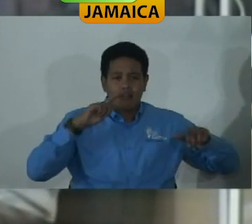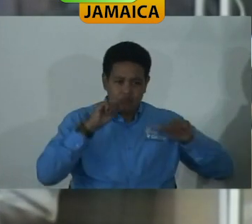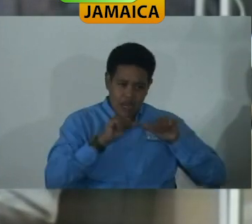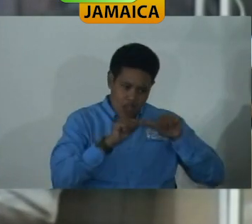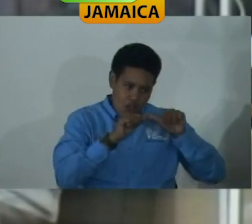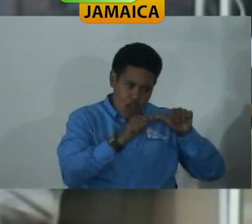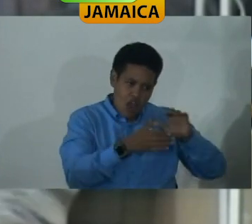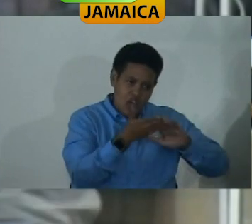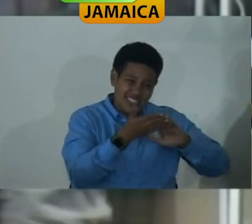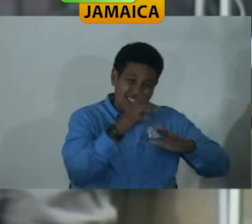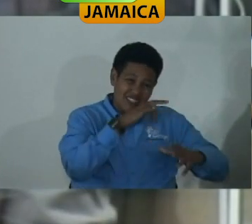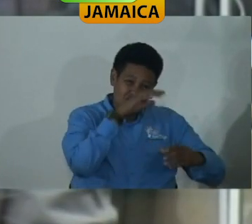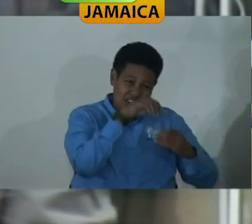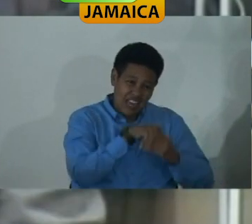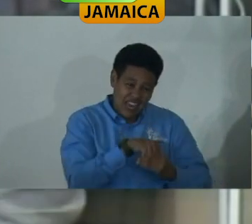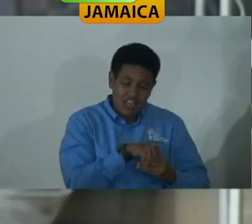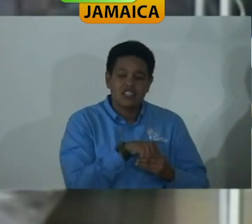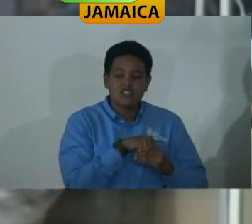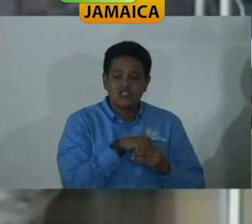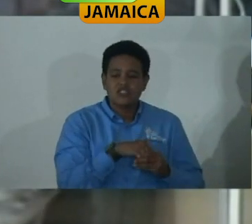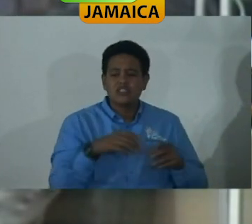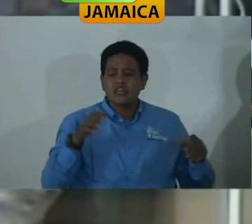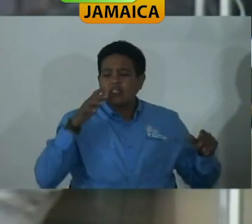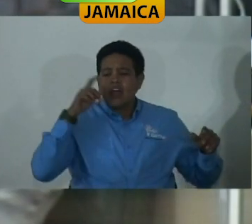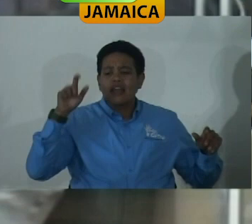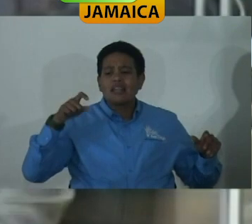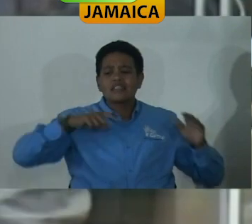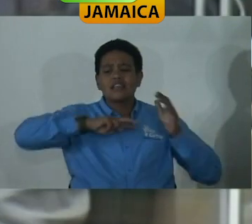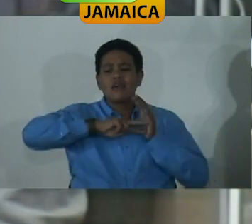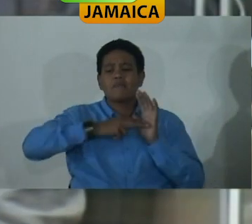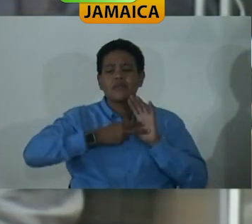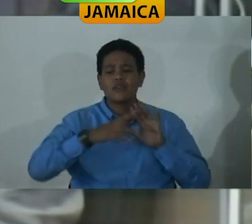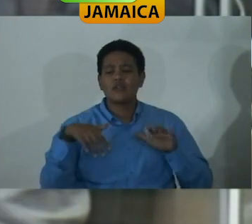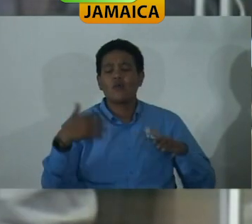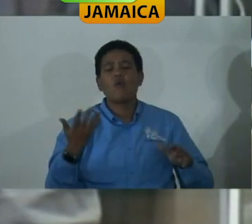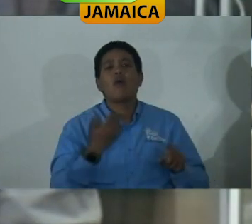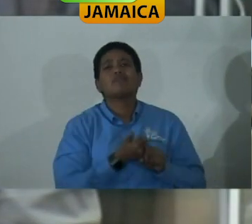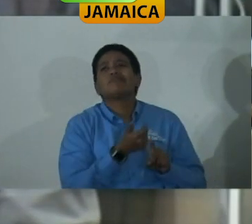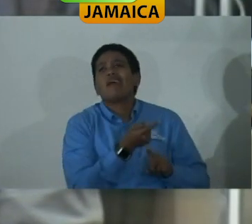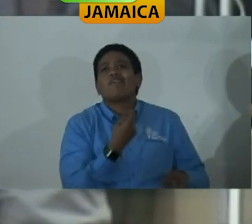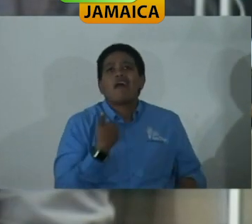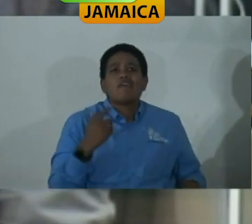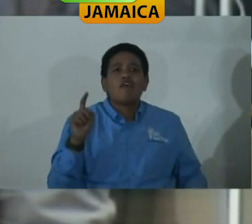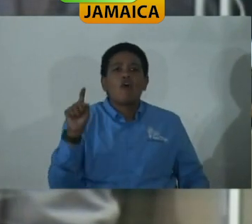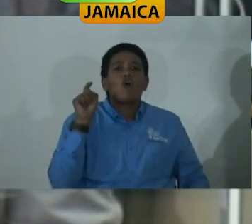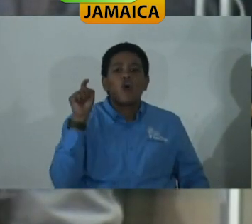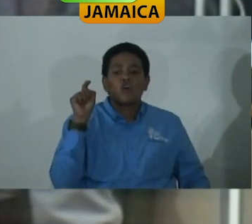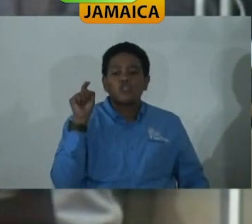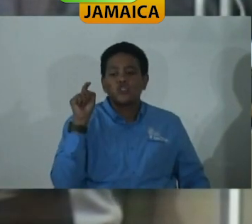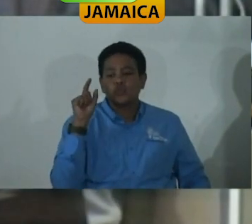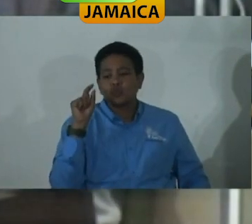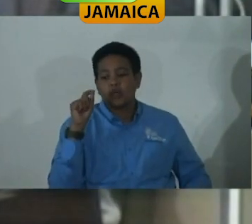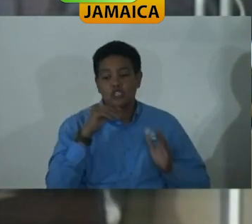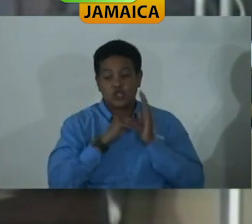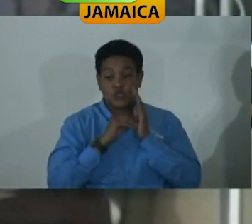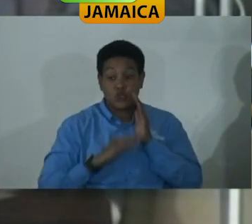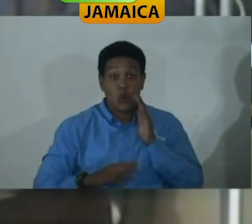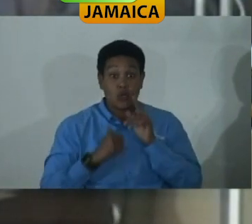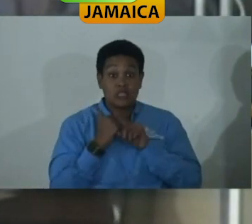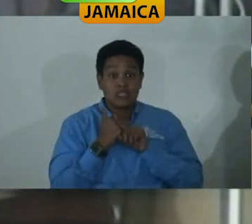consistently engaged. It doesn't necessarily mean that there are 120 students